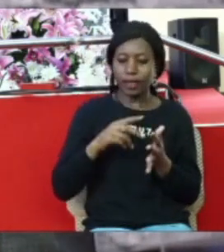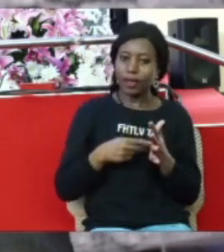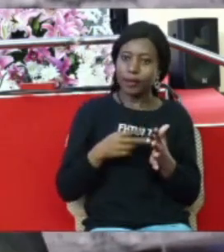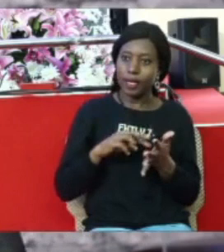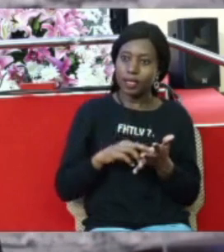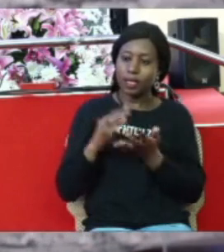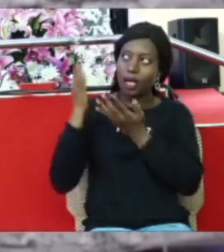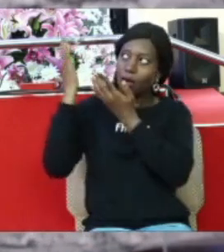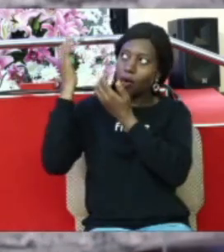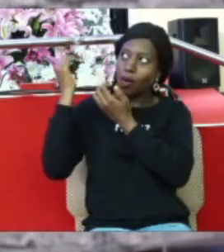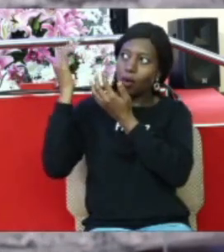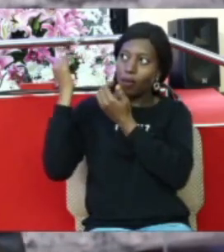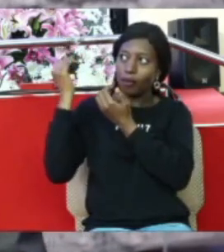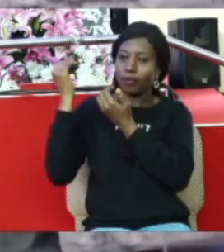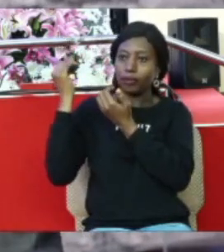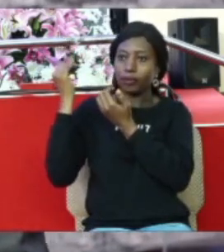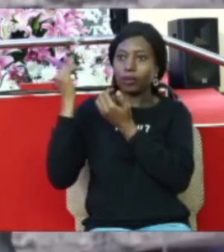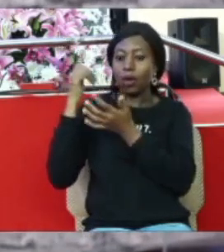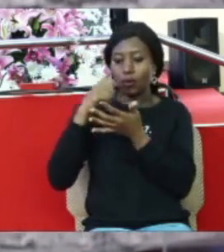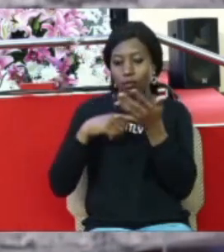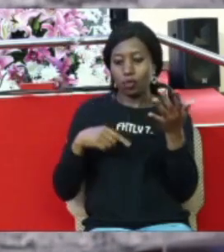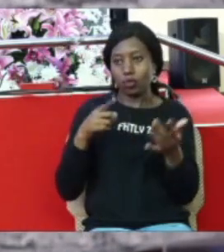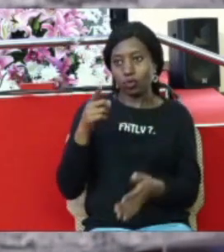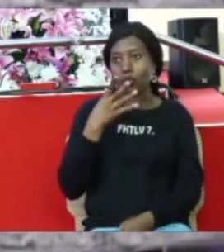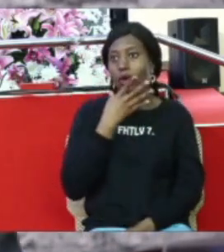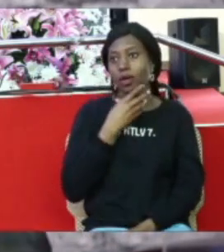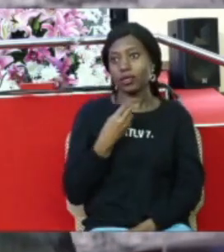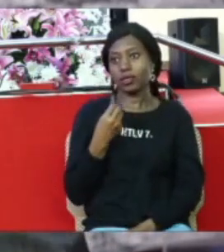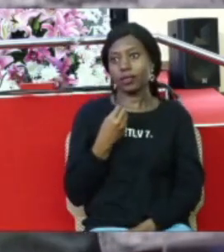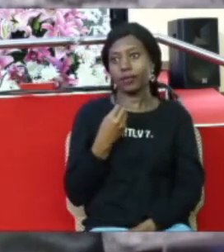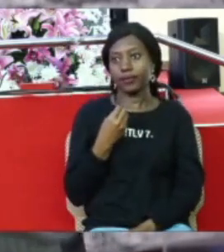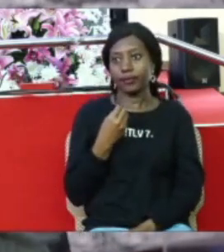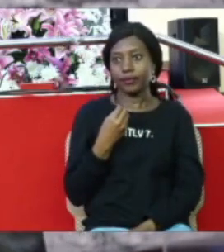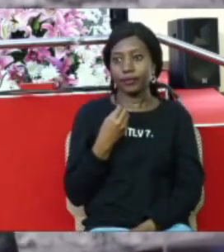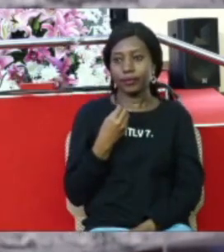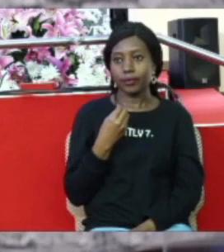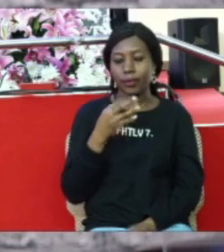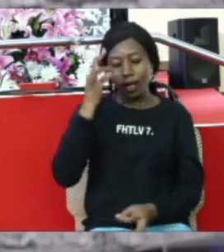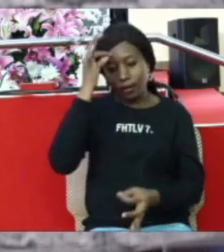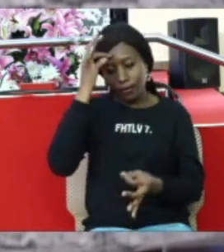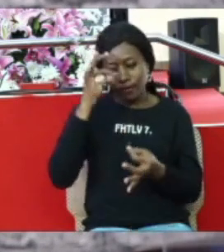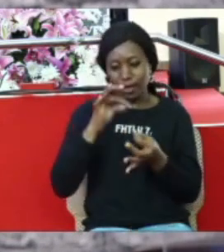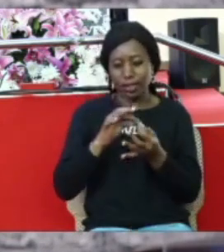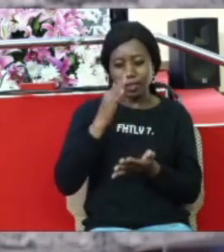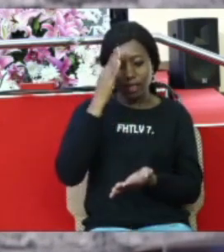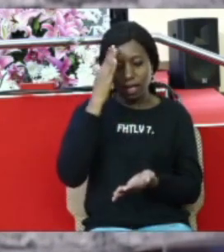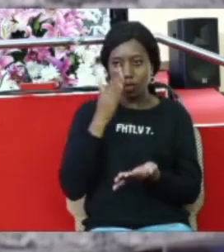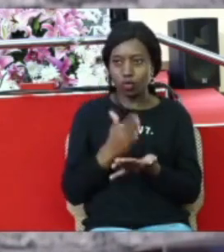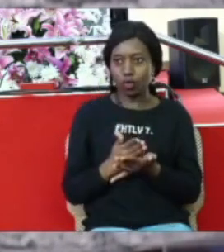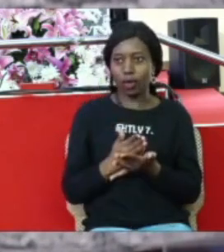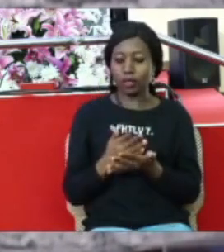verse 1. So in other words, four things here in that verse. That faith is the assurance of